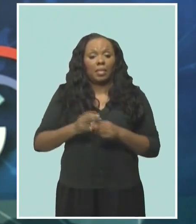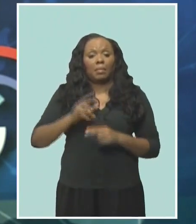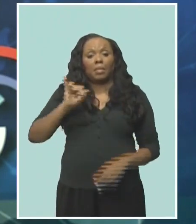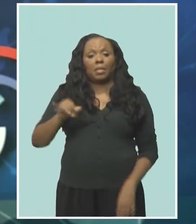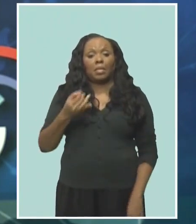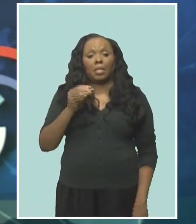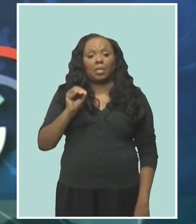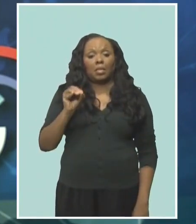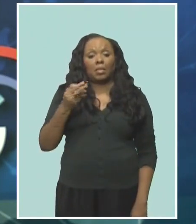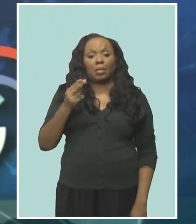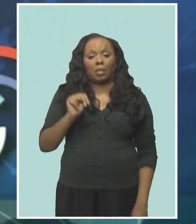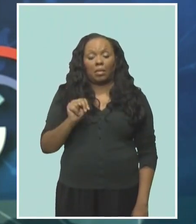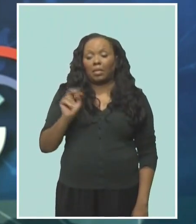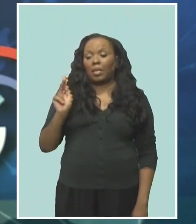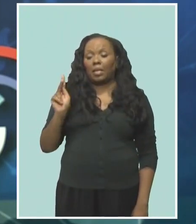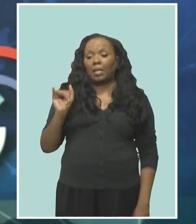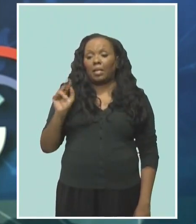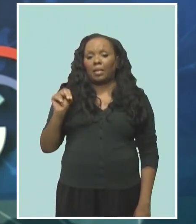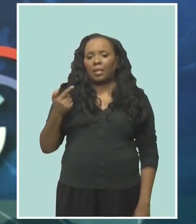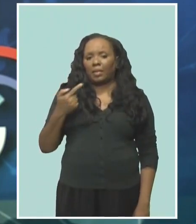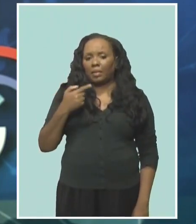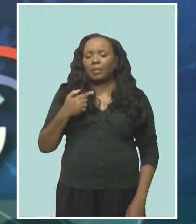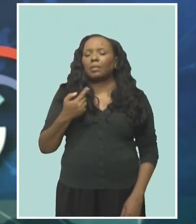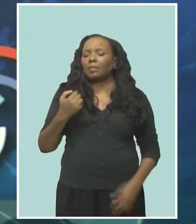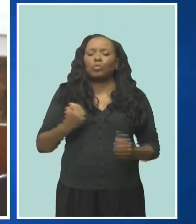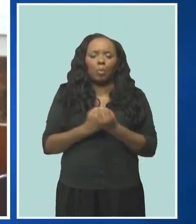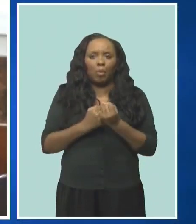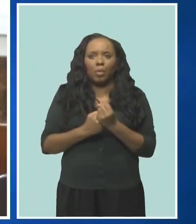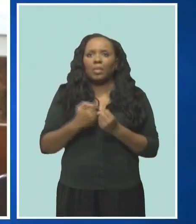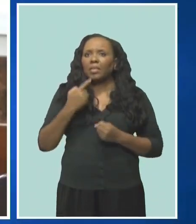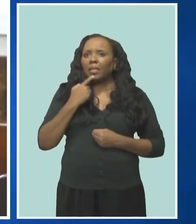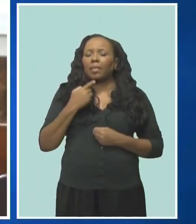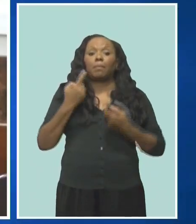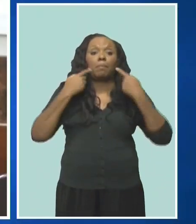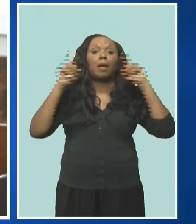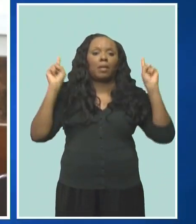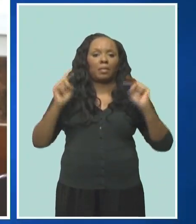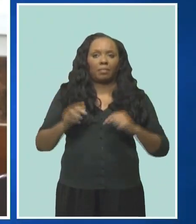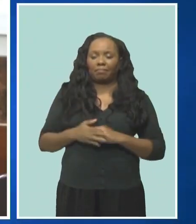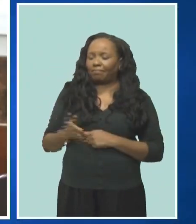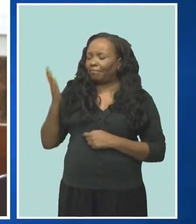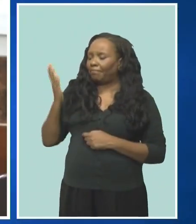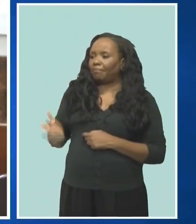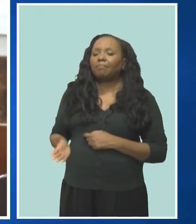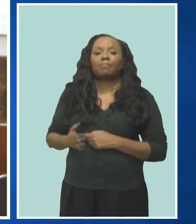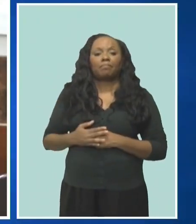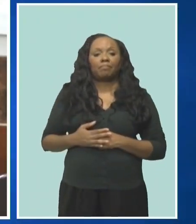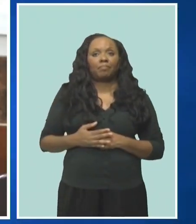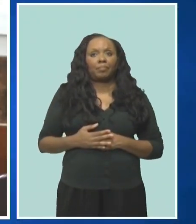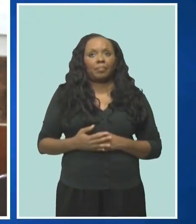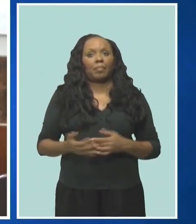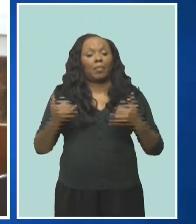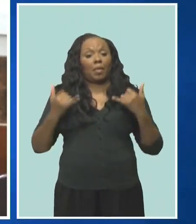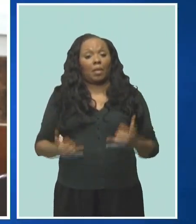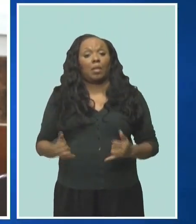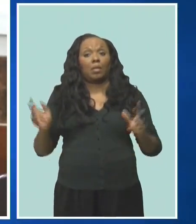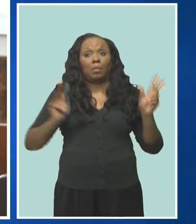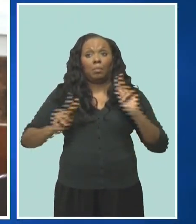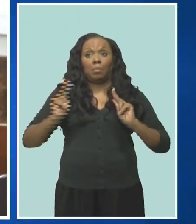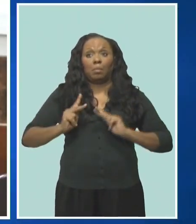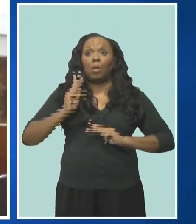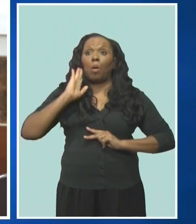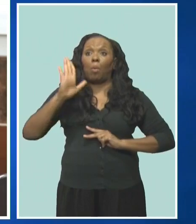noting the legislation is long overdue. This is another layer of giving persons the best